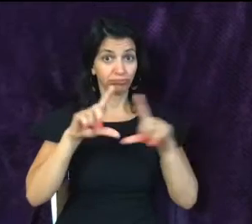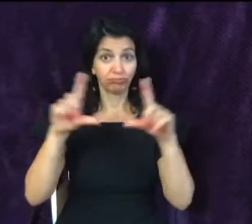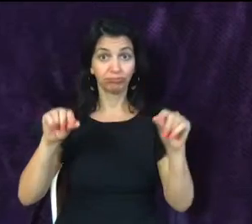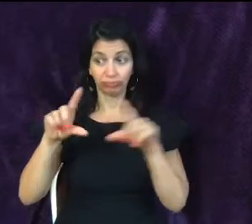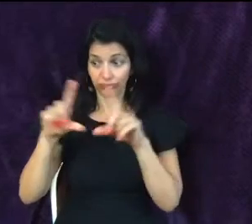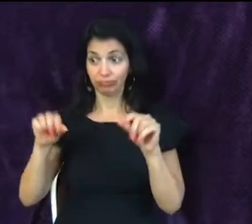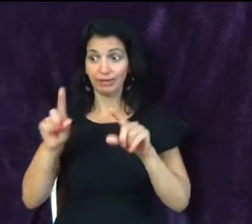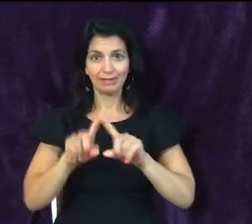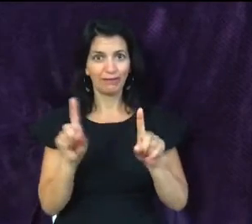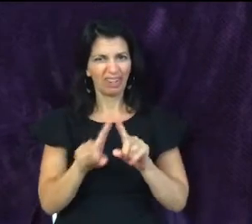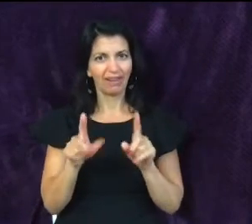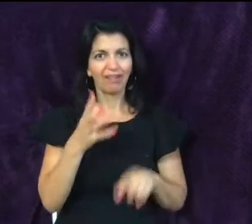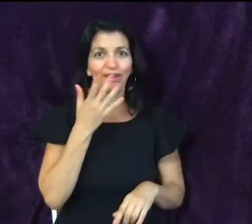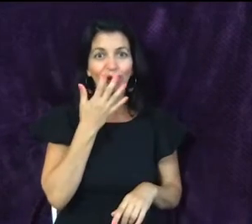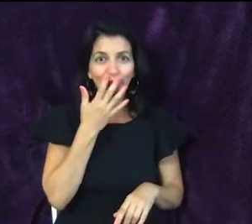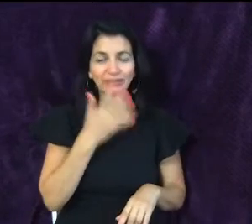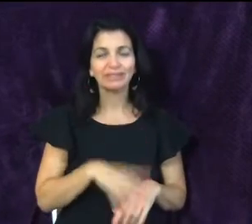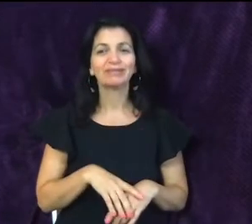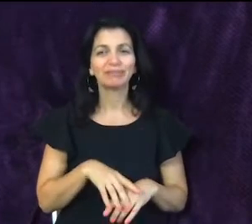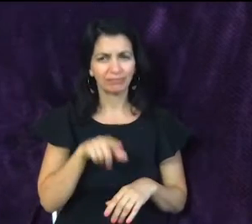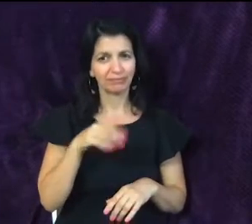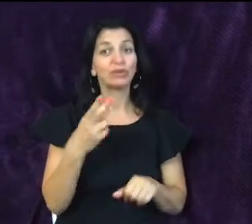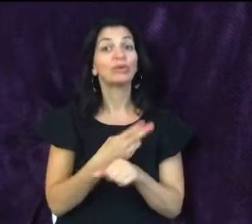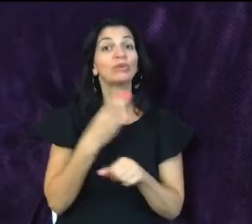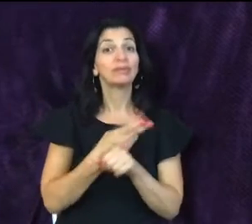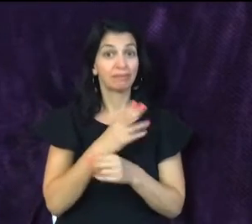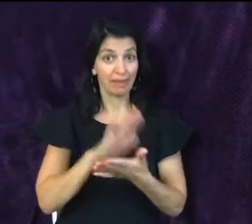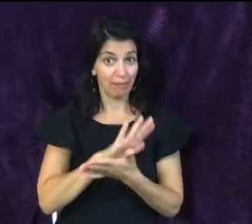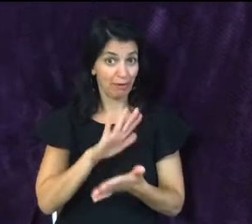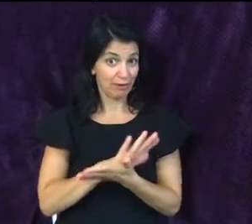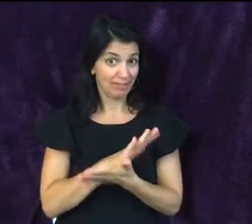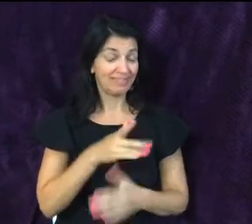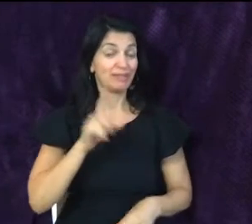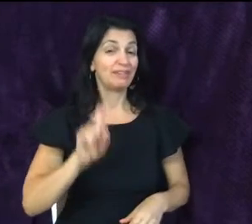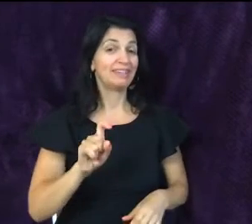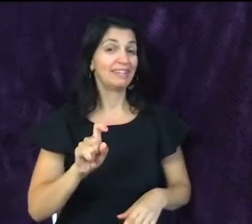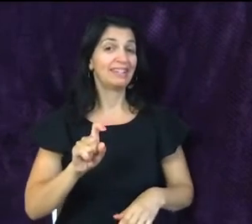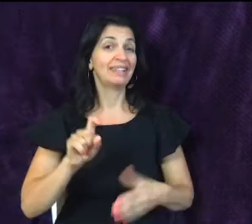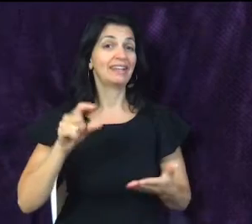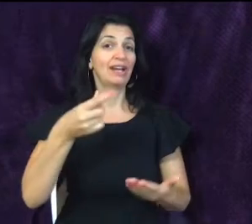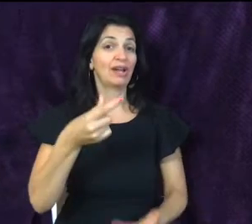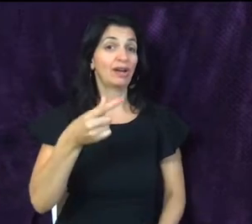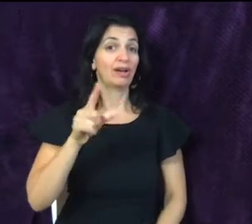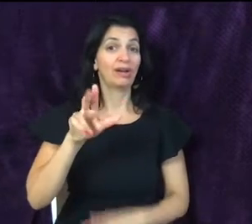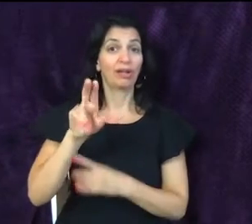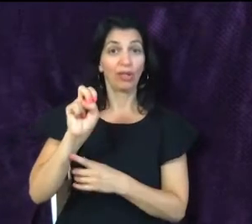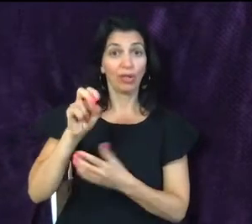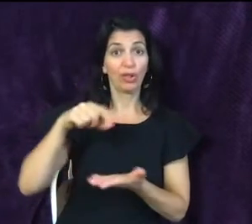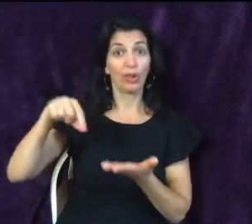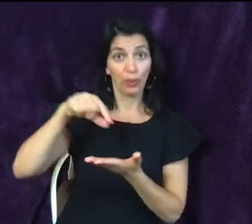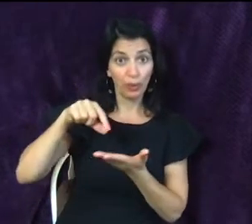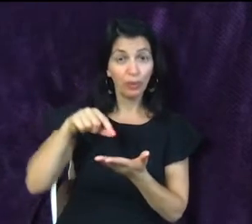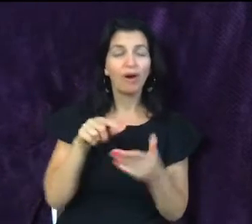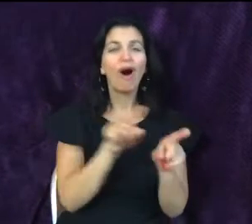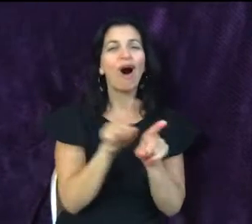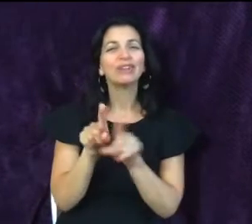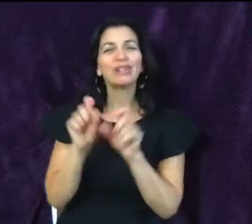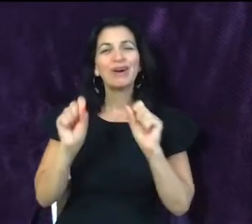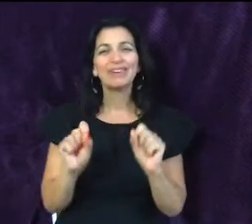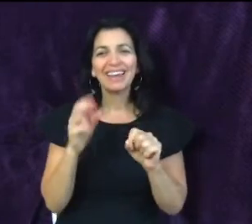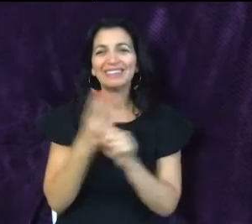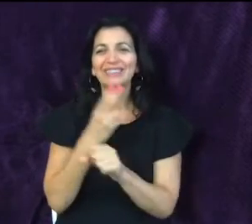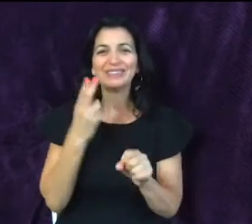I'm going to cut. So if you're going to use paper, you need glue. And you can also use some